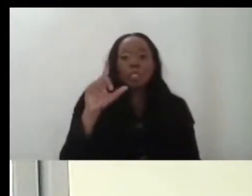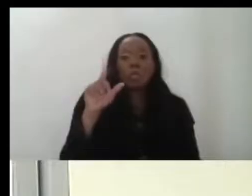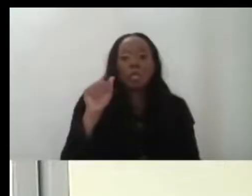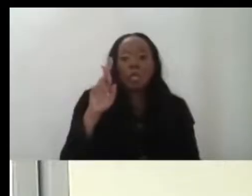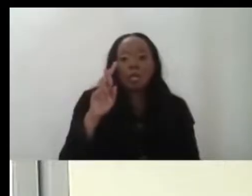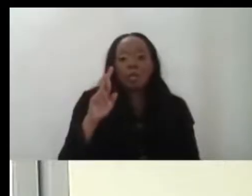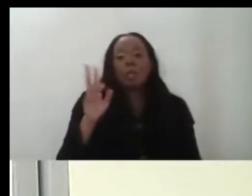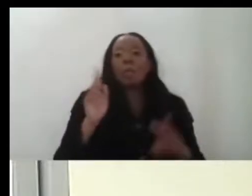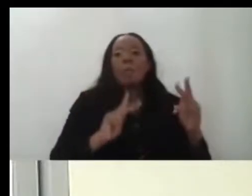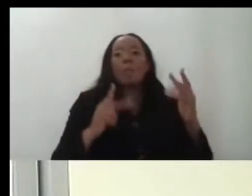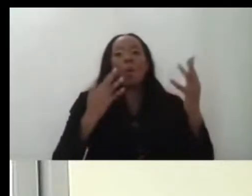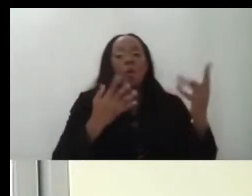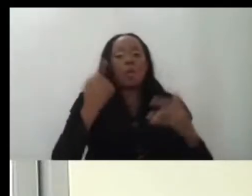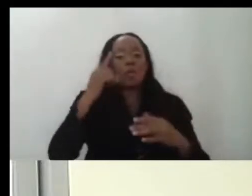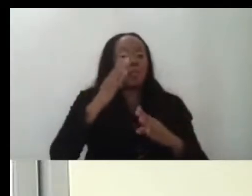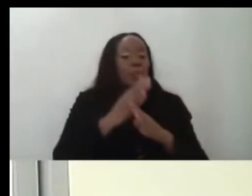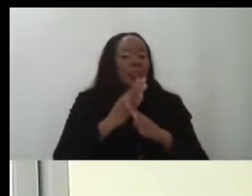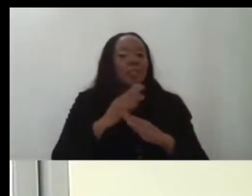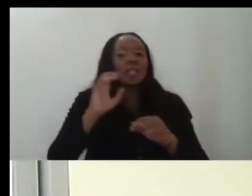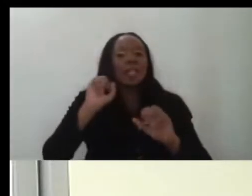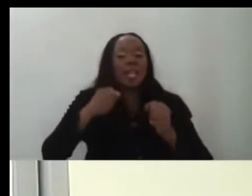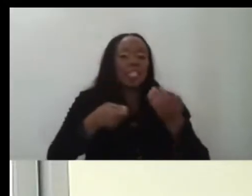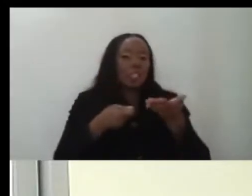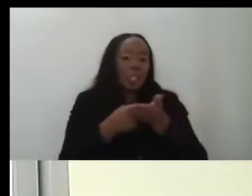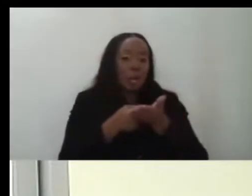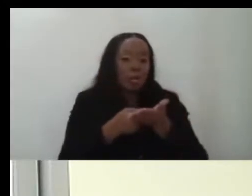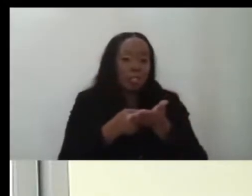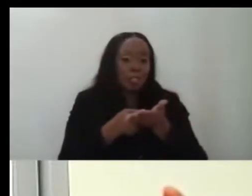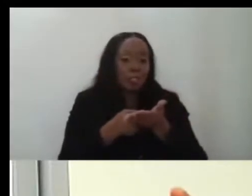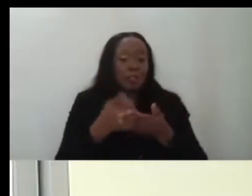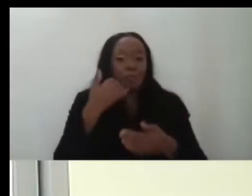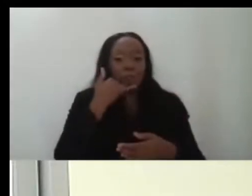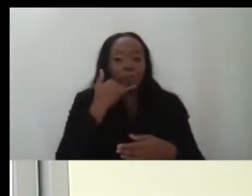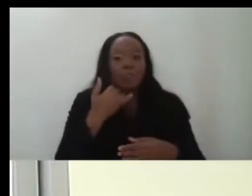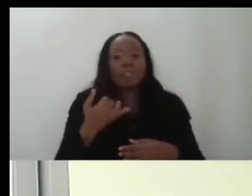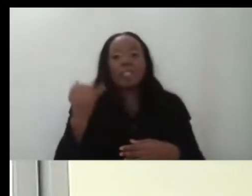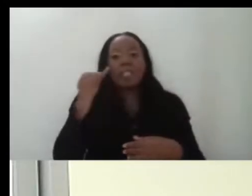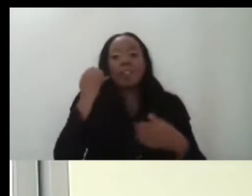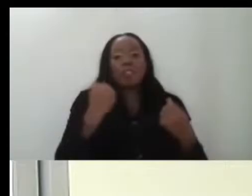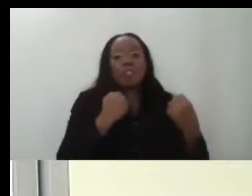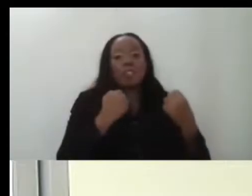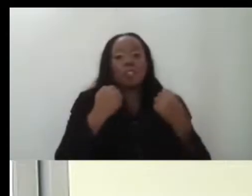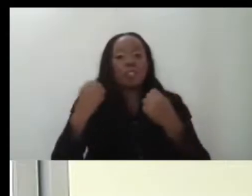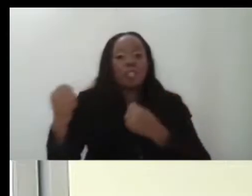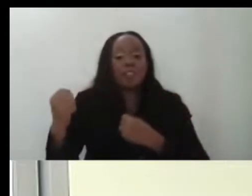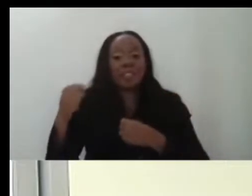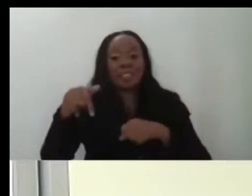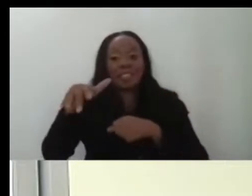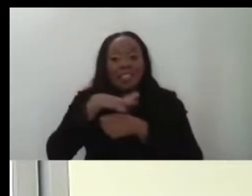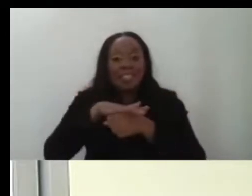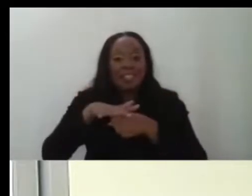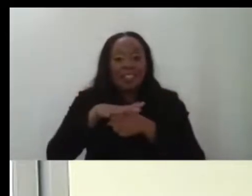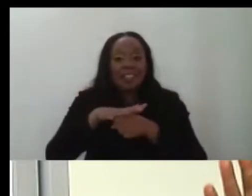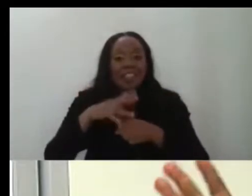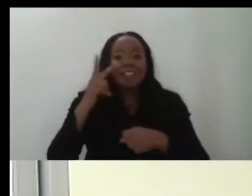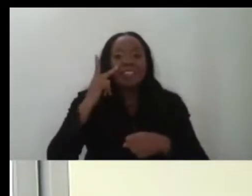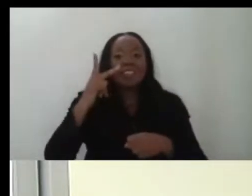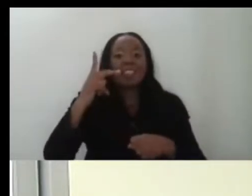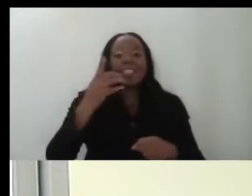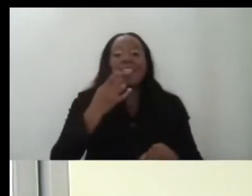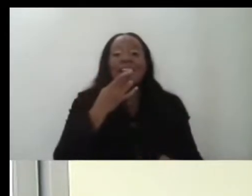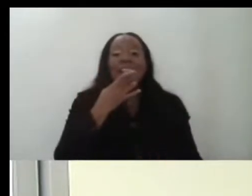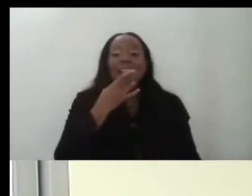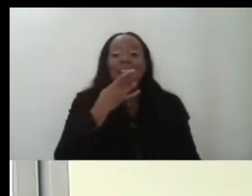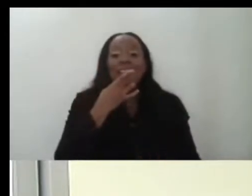their phones. But also during the night and you're driving along this area, you can see a well-lit sign for